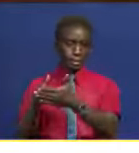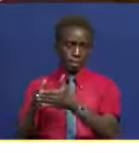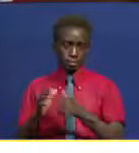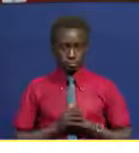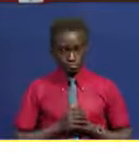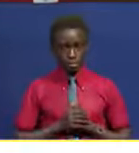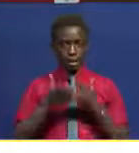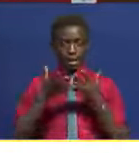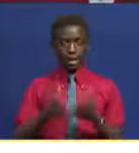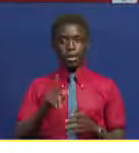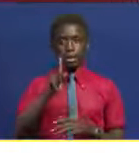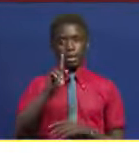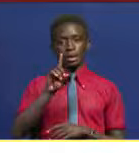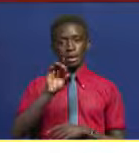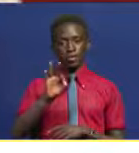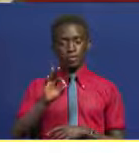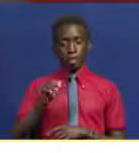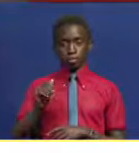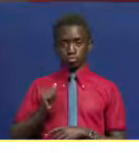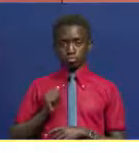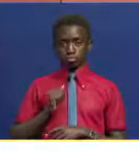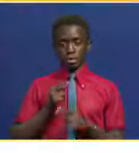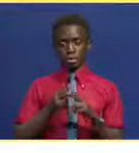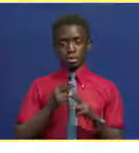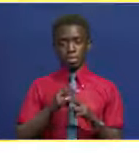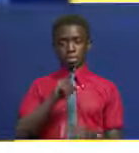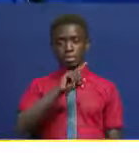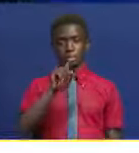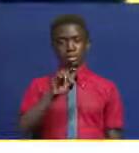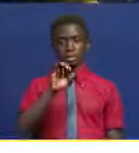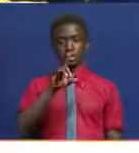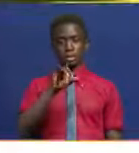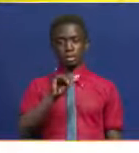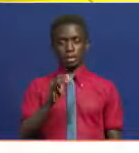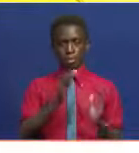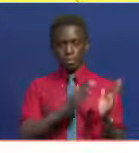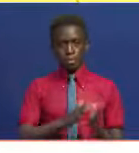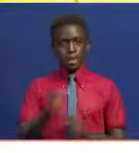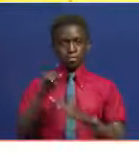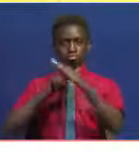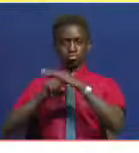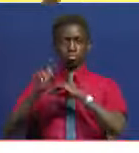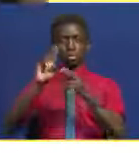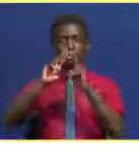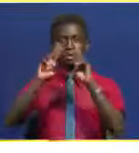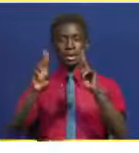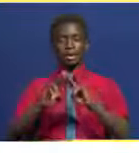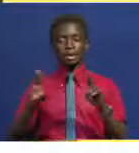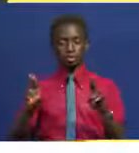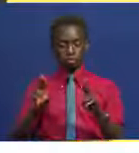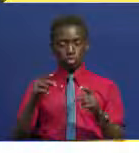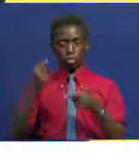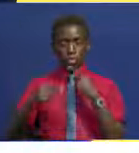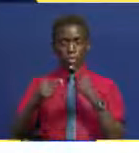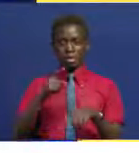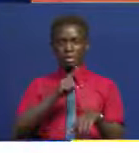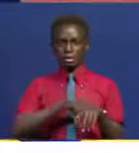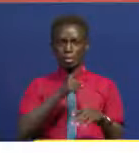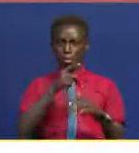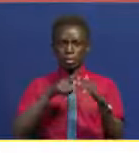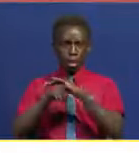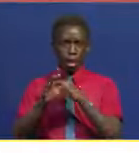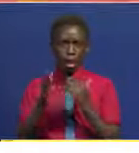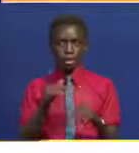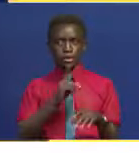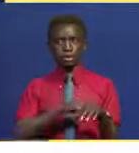The Kenya Defense Forces judoka realized her dream of making her way to international competitions when she crossed over from the field of javelin to